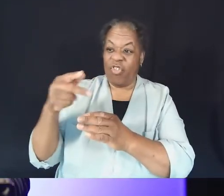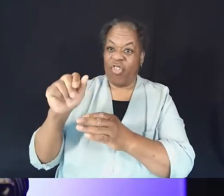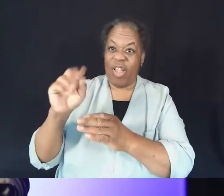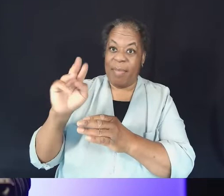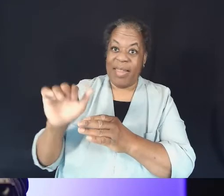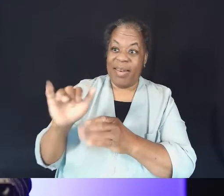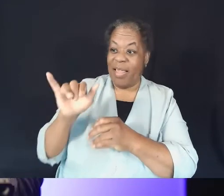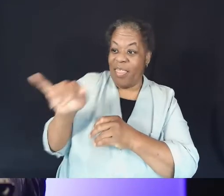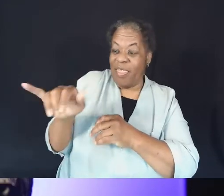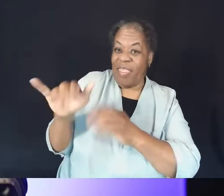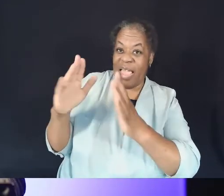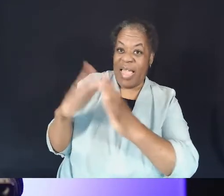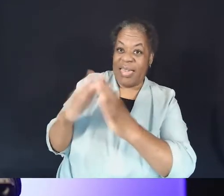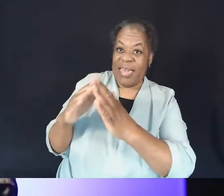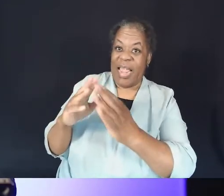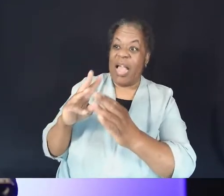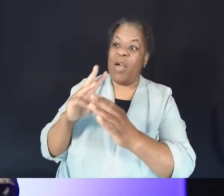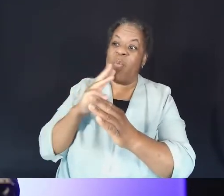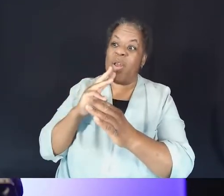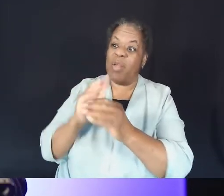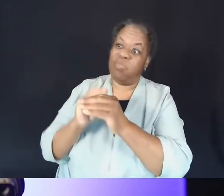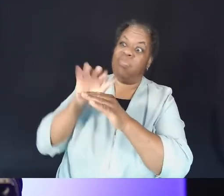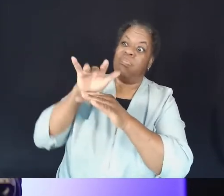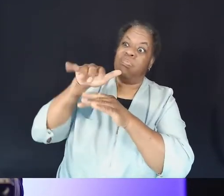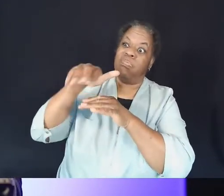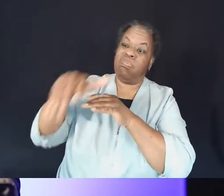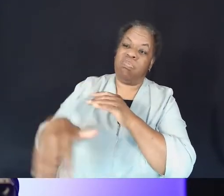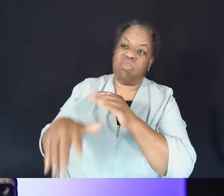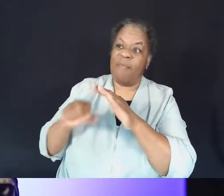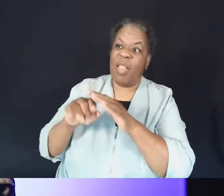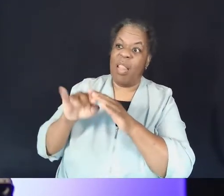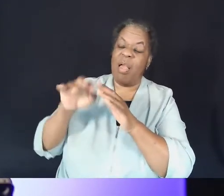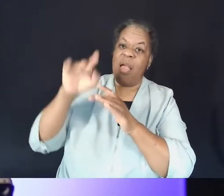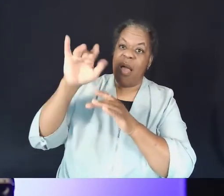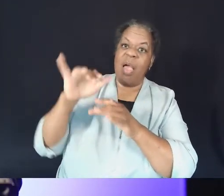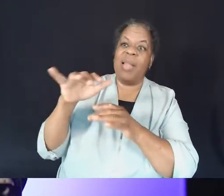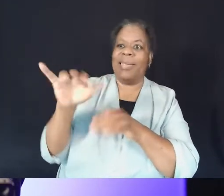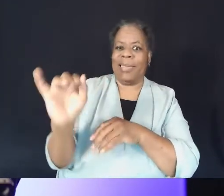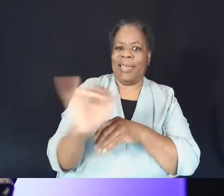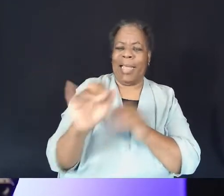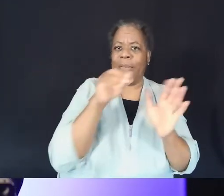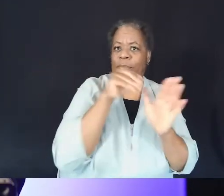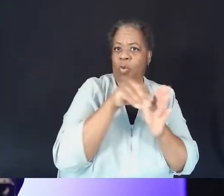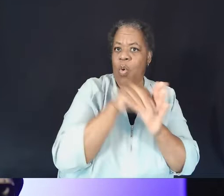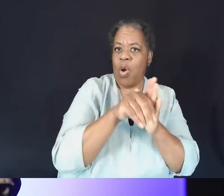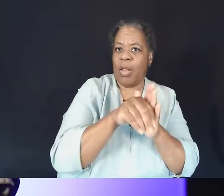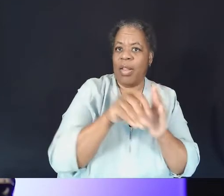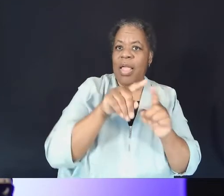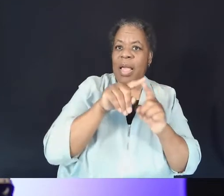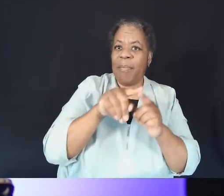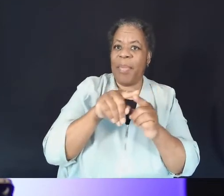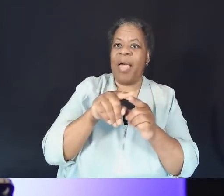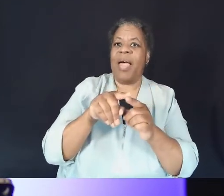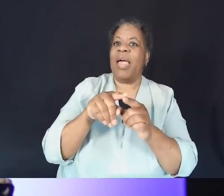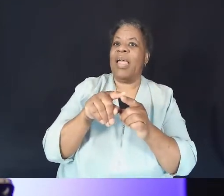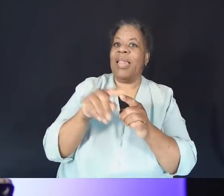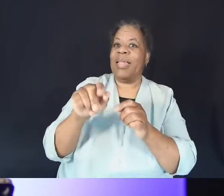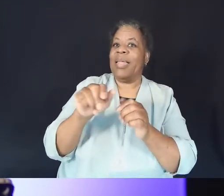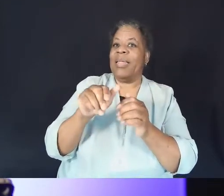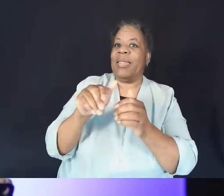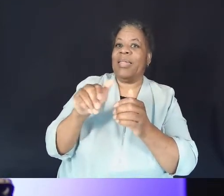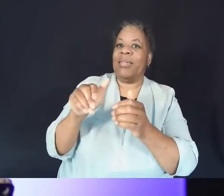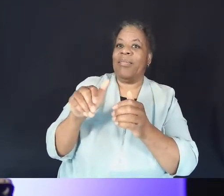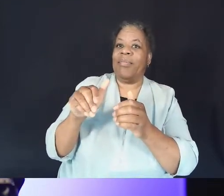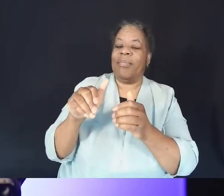this town was flooded just as badly as the lower Ninth Ward of New Orleans. But because it was on the other side of the New Orleans